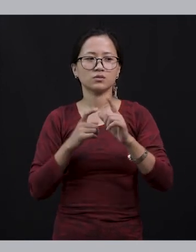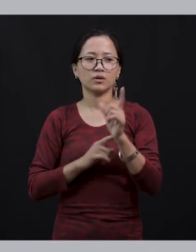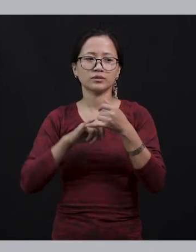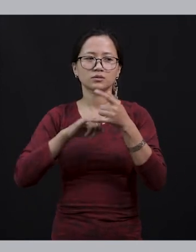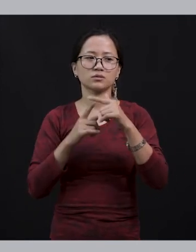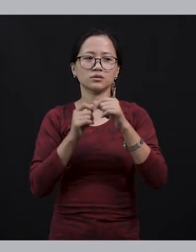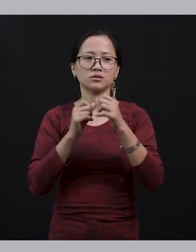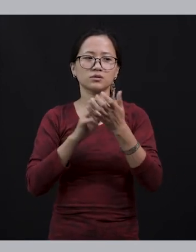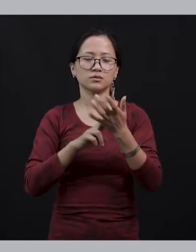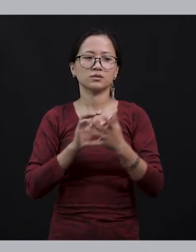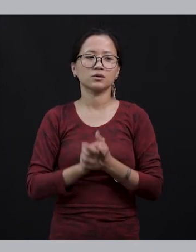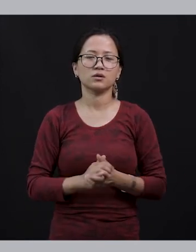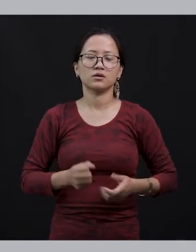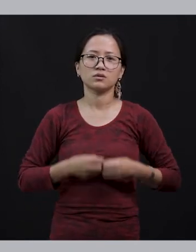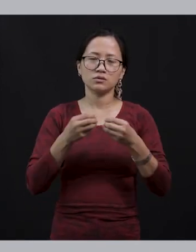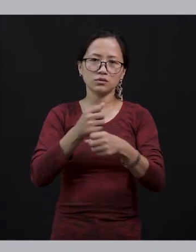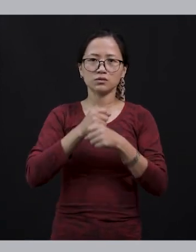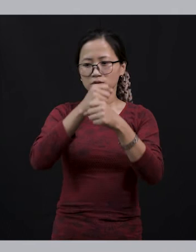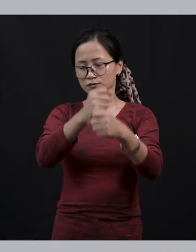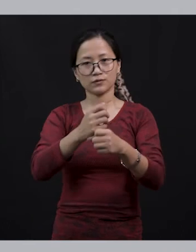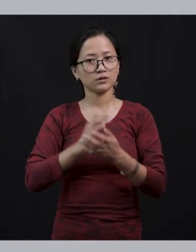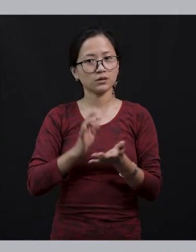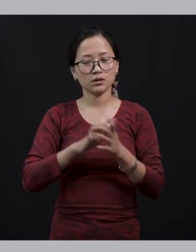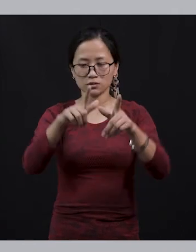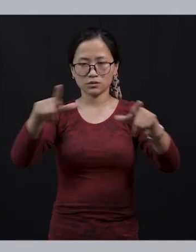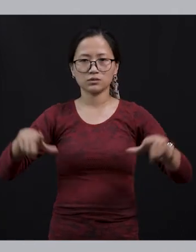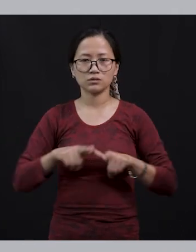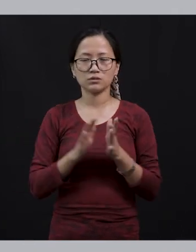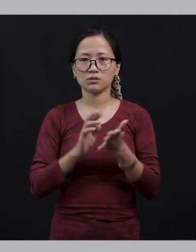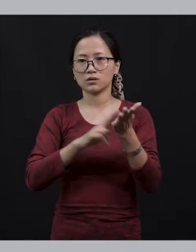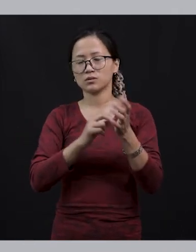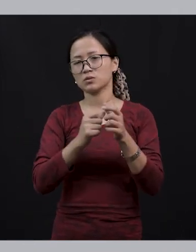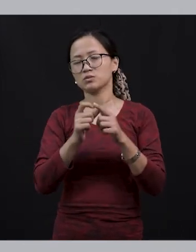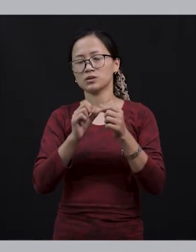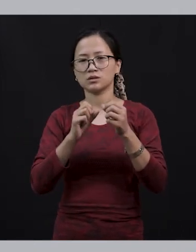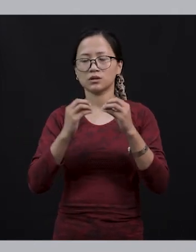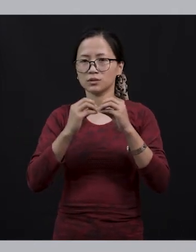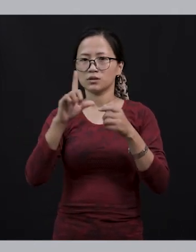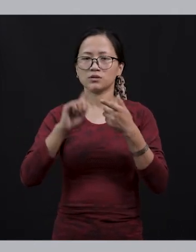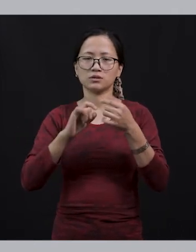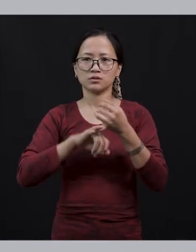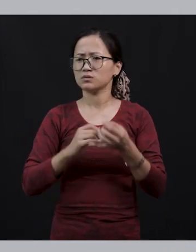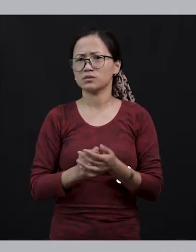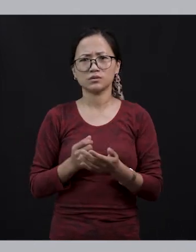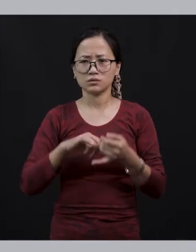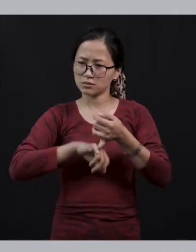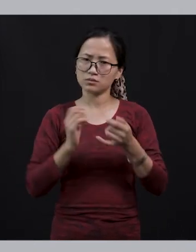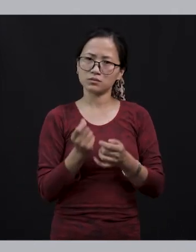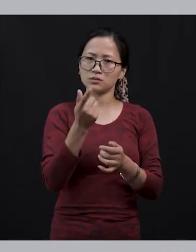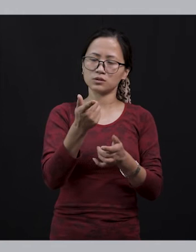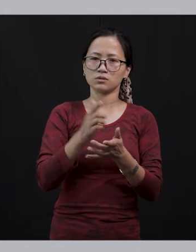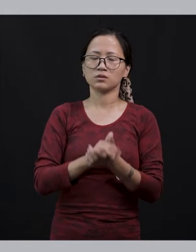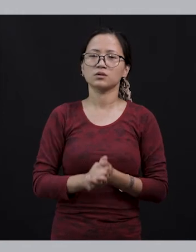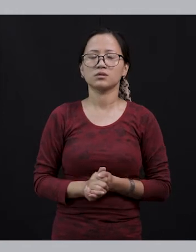where you are giving or gifting lands to those nobles and others in lieu of salary. So, you pay a